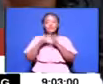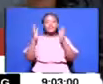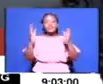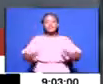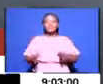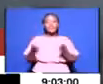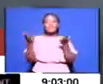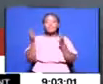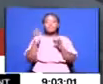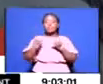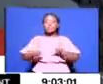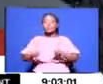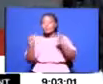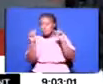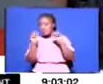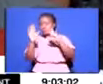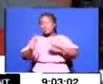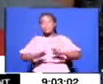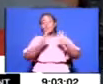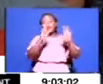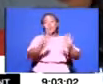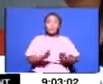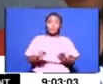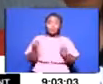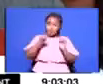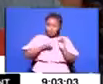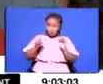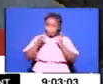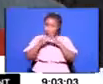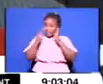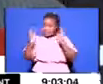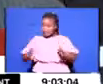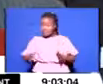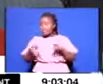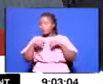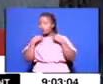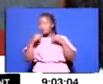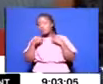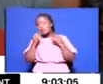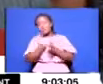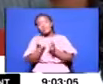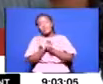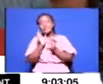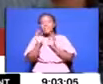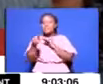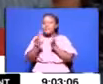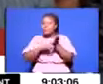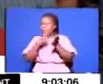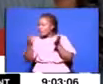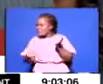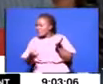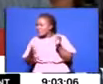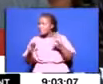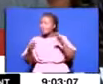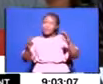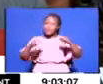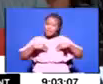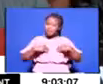ni sawa na sisi kama viongozi ni kuwaombea ukikosa utosheke. Wananchi wakikukata